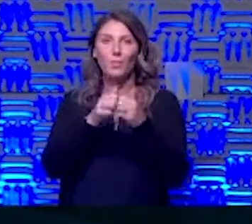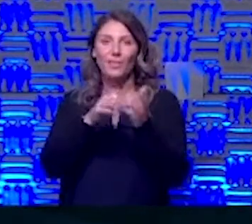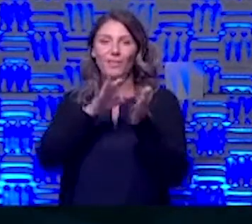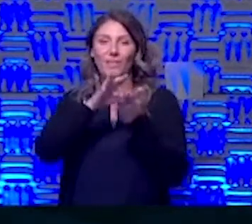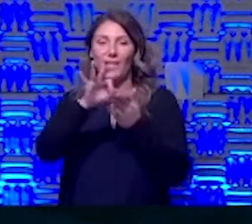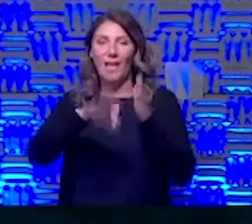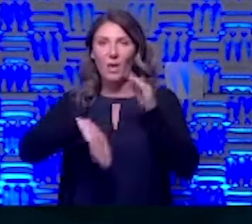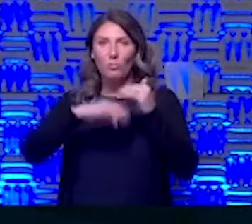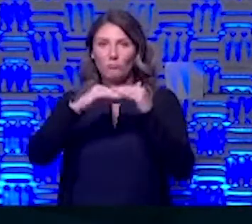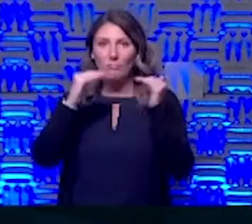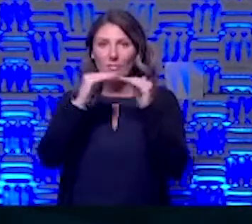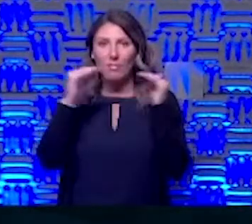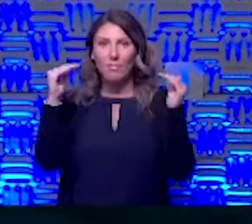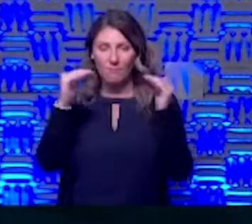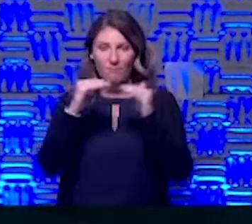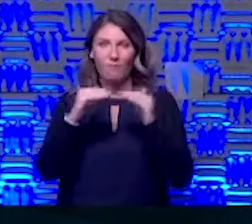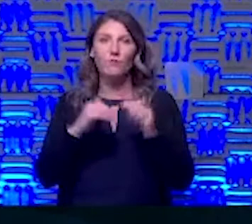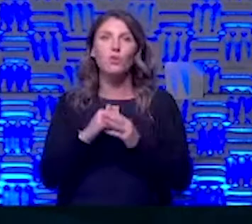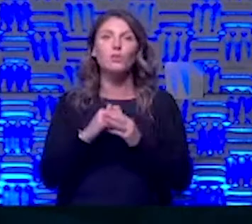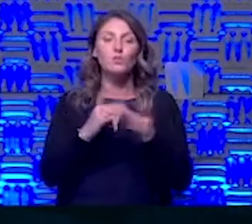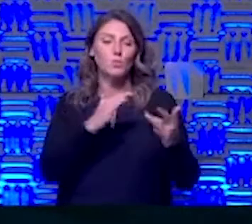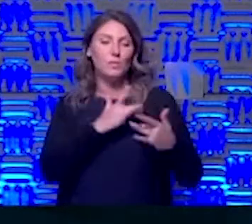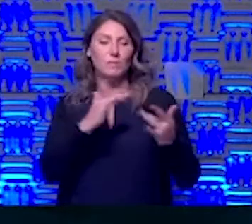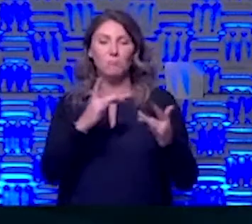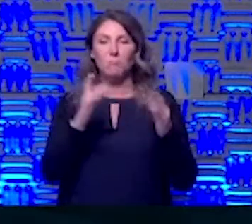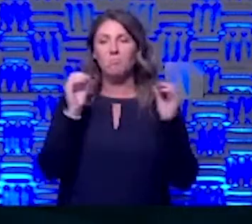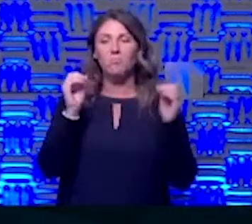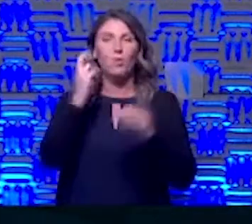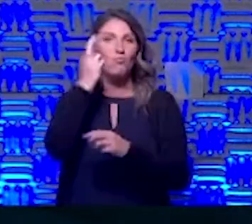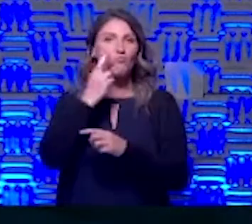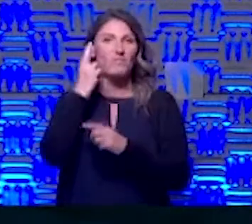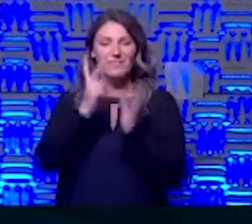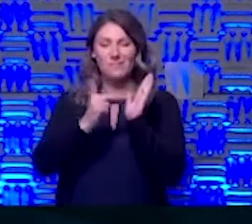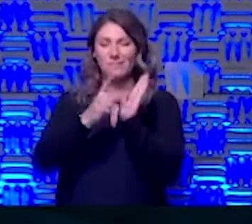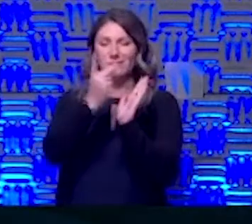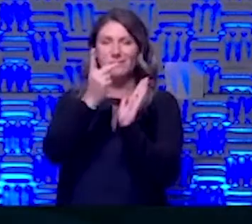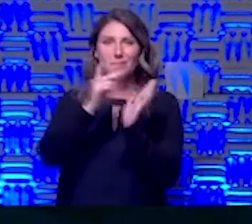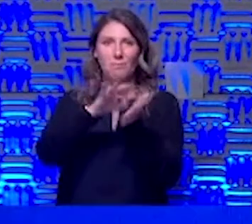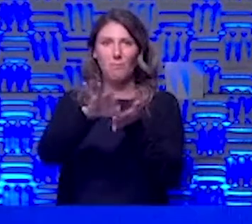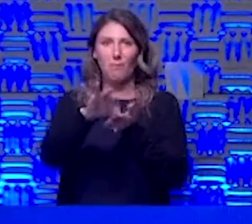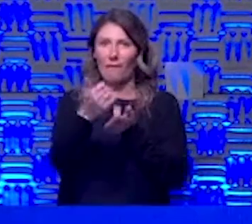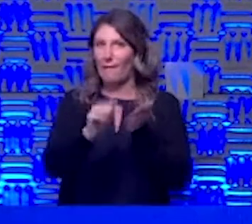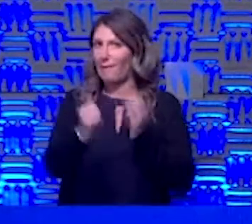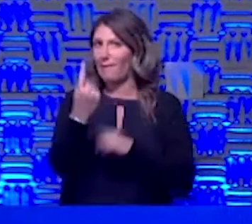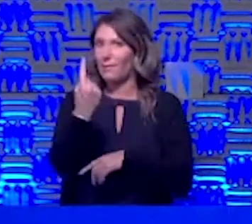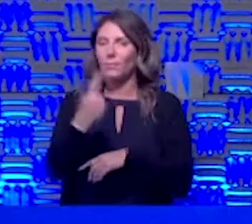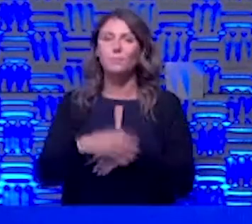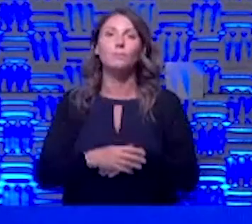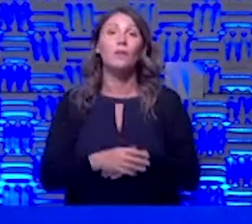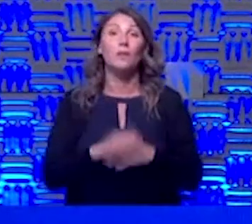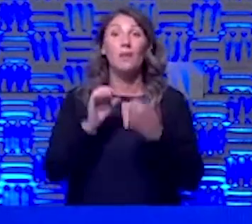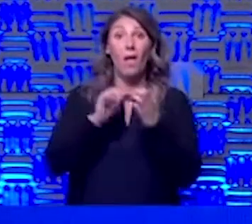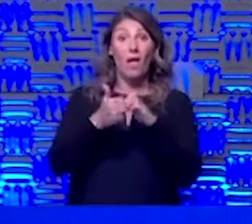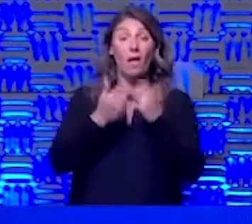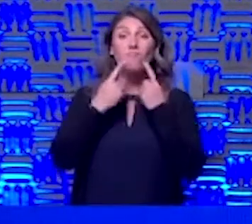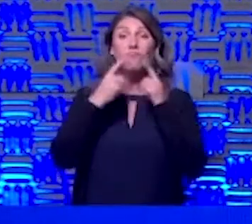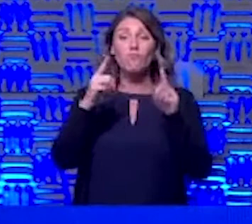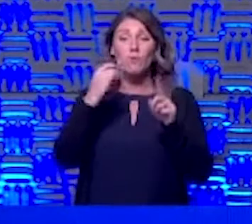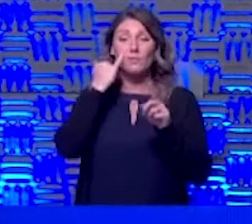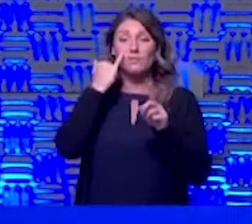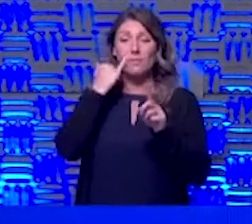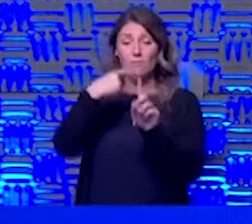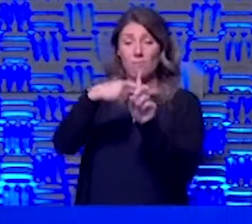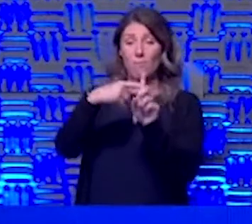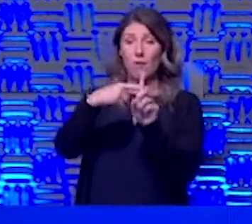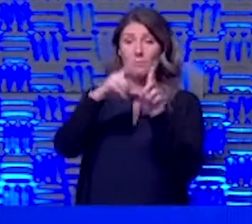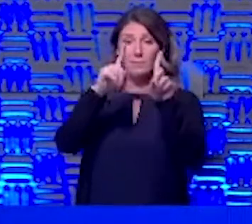is typically no reason to double count anyone. Yeah, and the way it works is when you have a positive test, the data gets sent